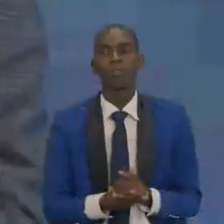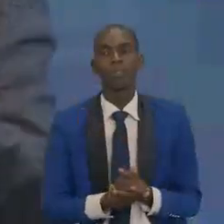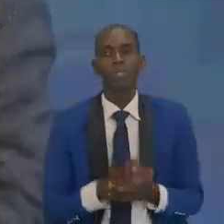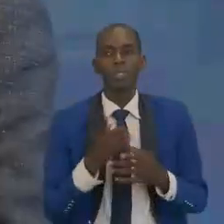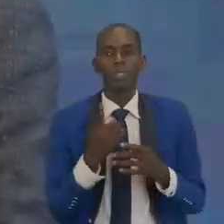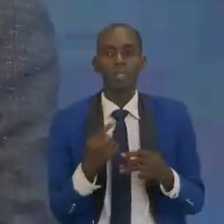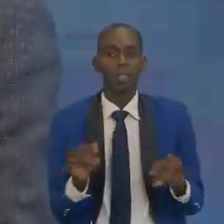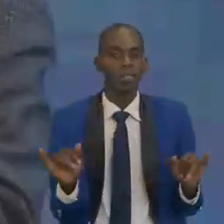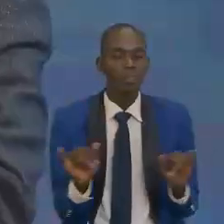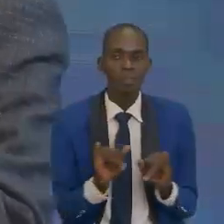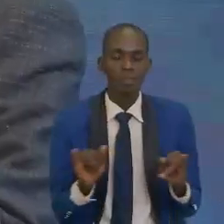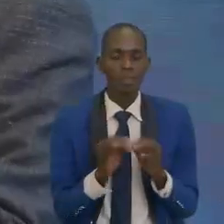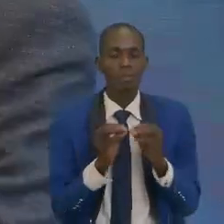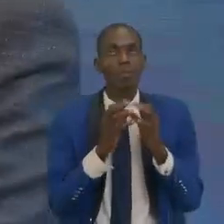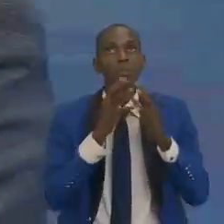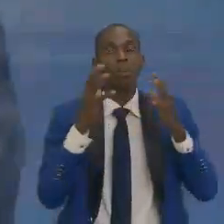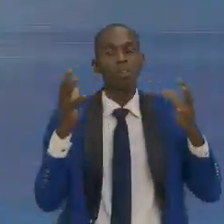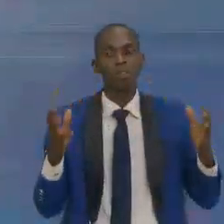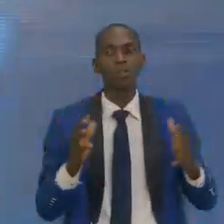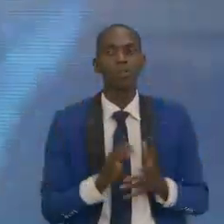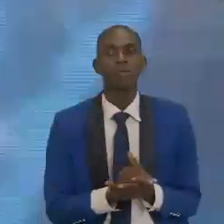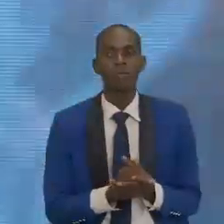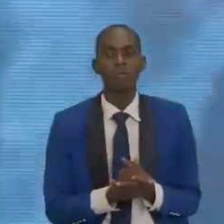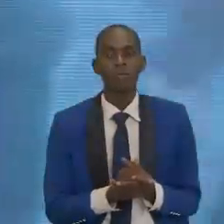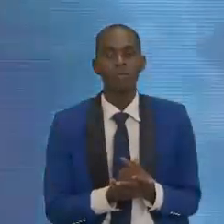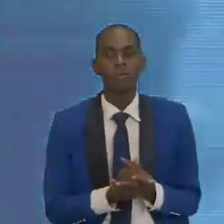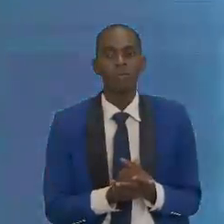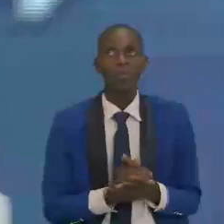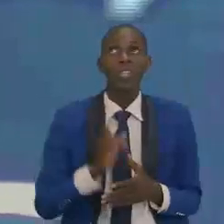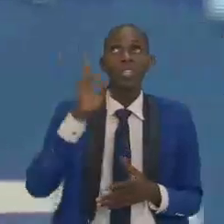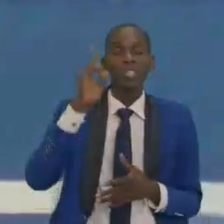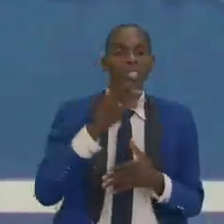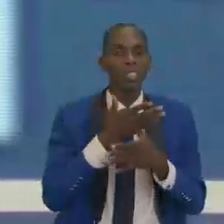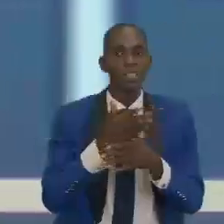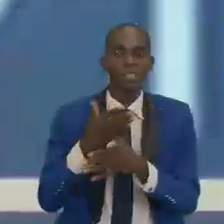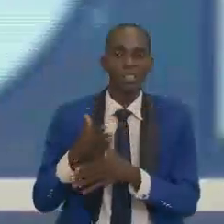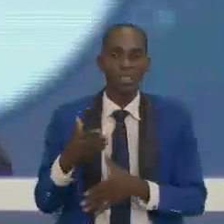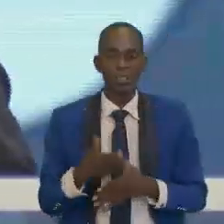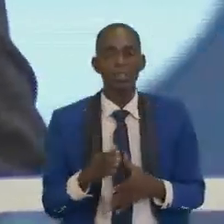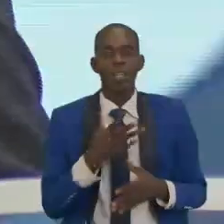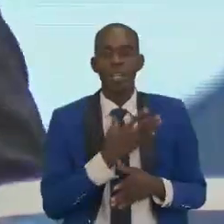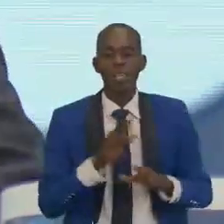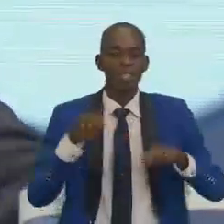same abundance he distributed and gave at that time,